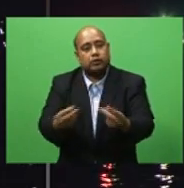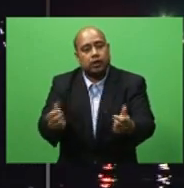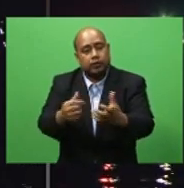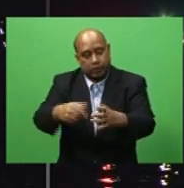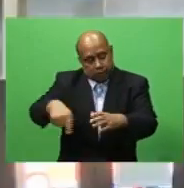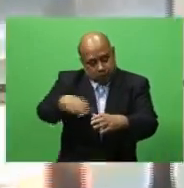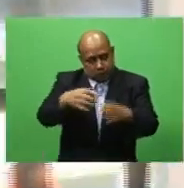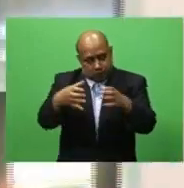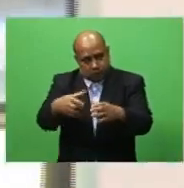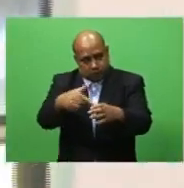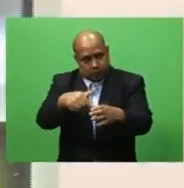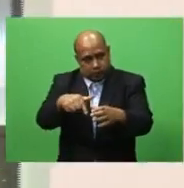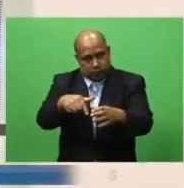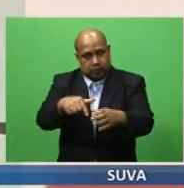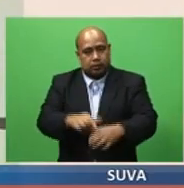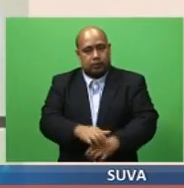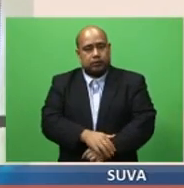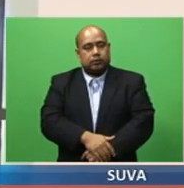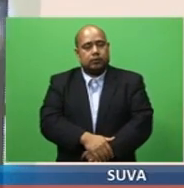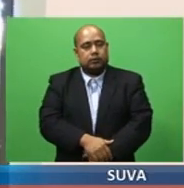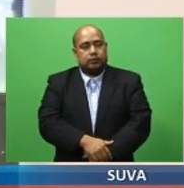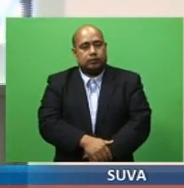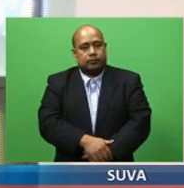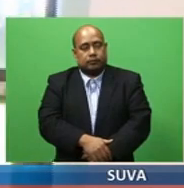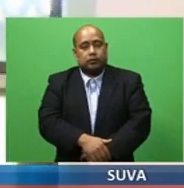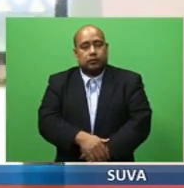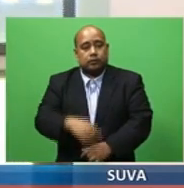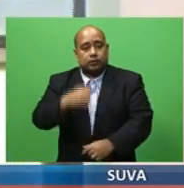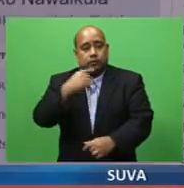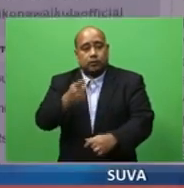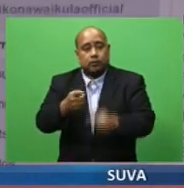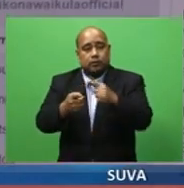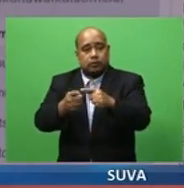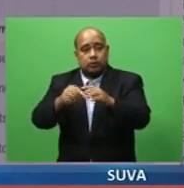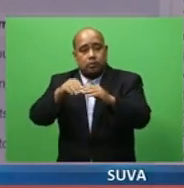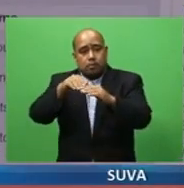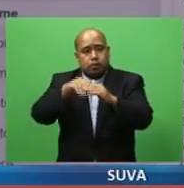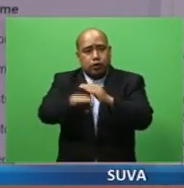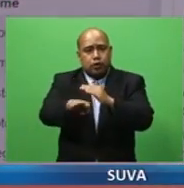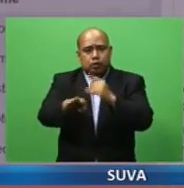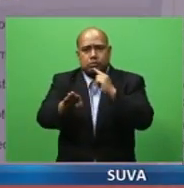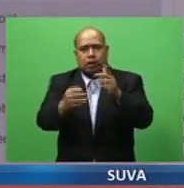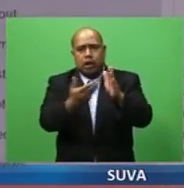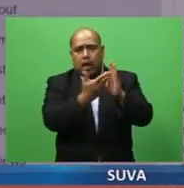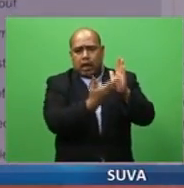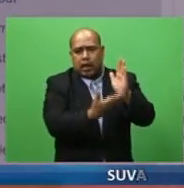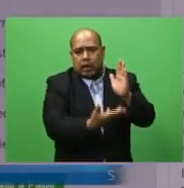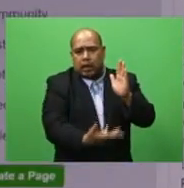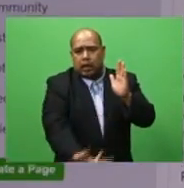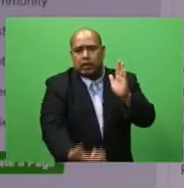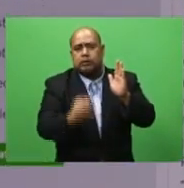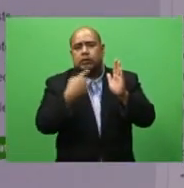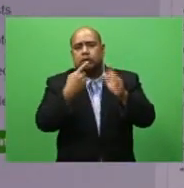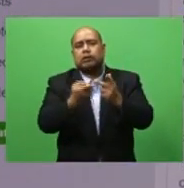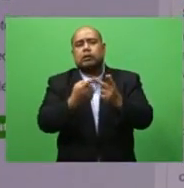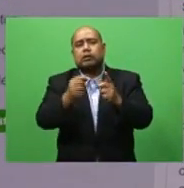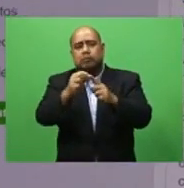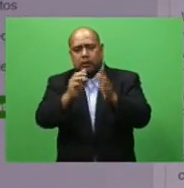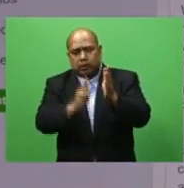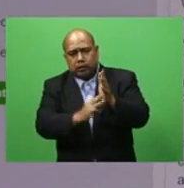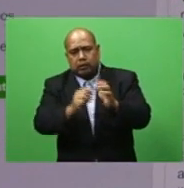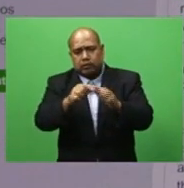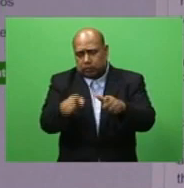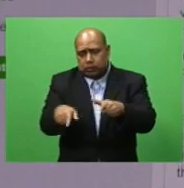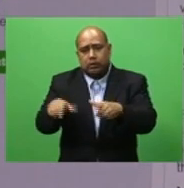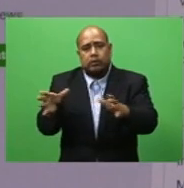problems. In a lengthy post, Nawaikula says he and other opposition MPs who are part of suspended SEDELPA